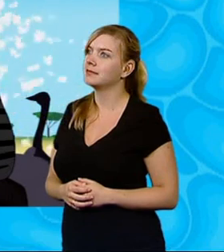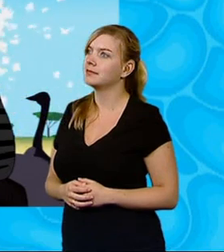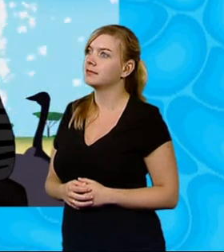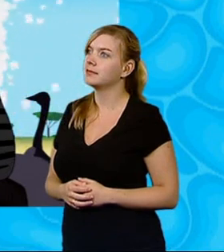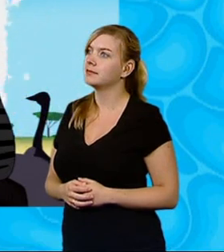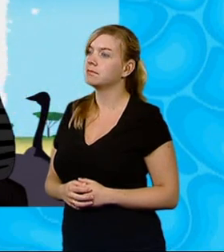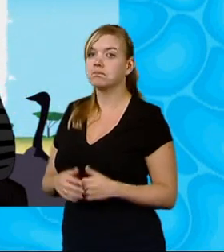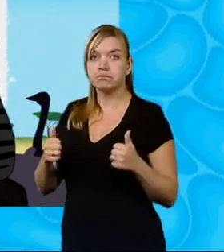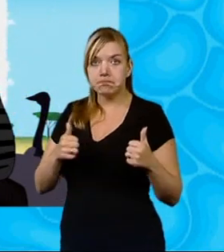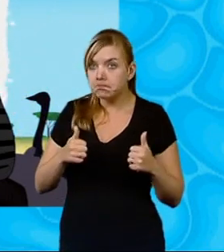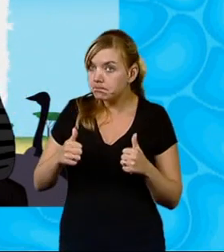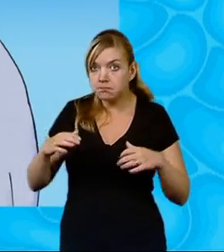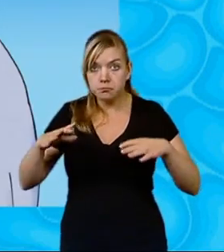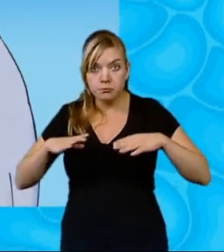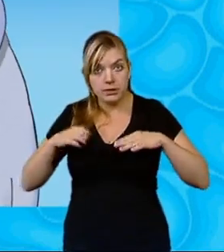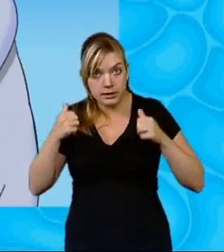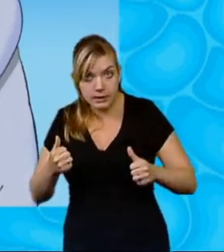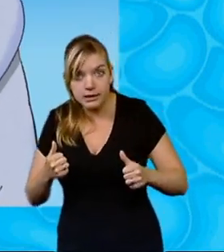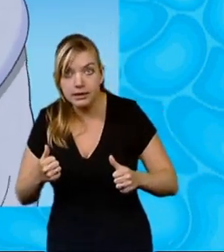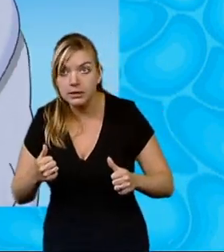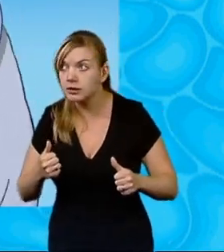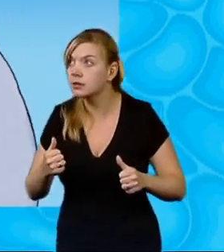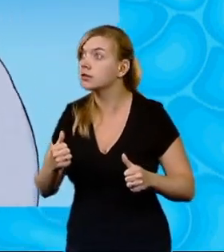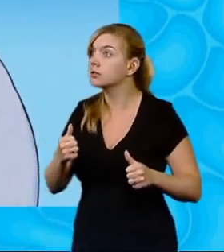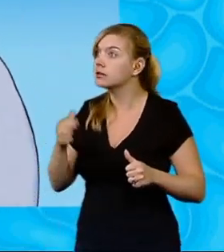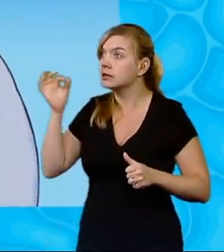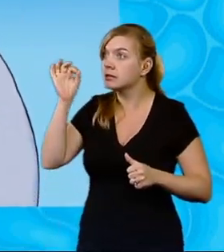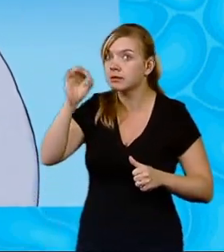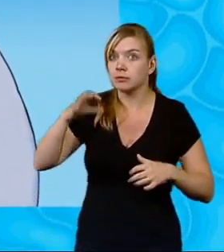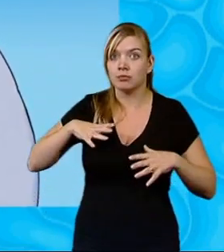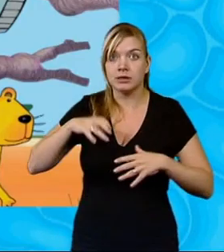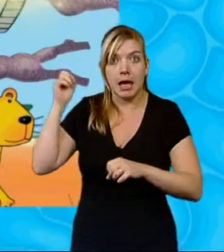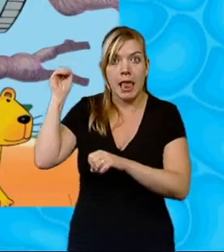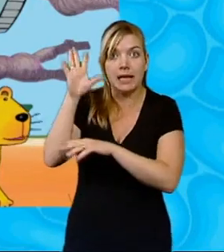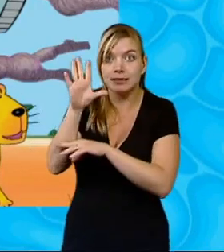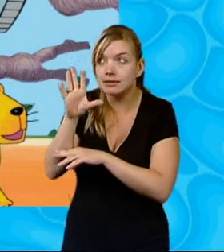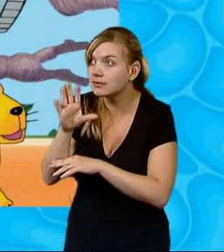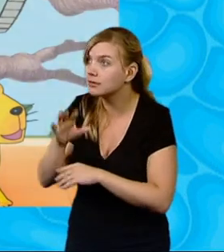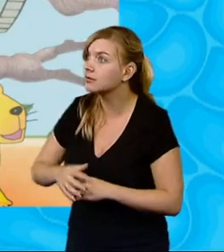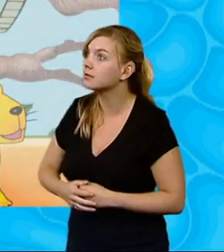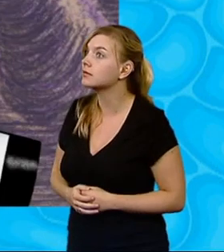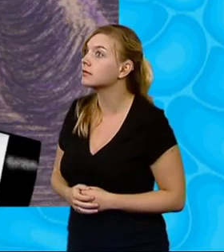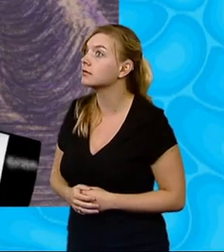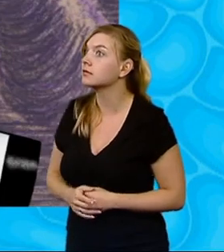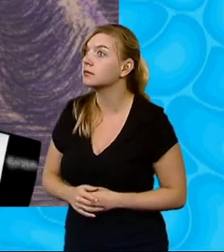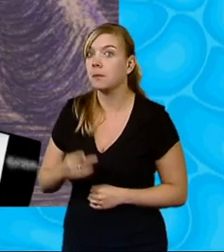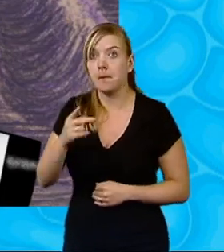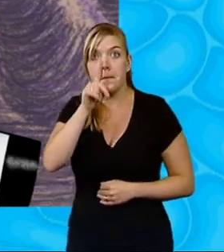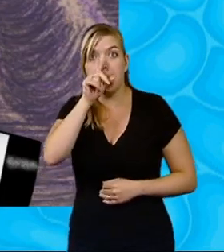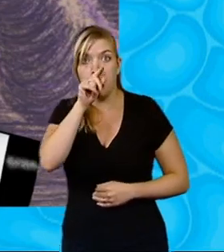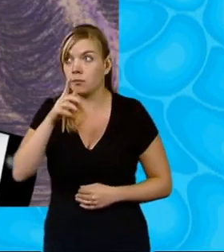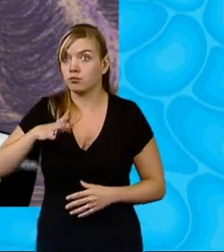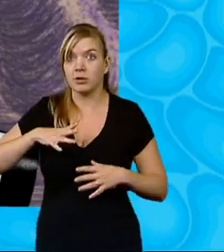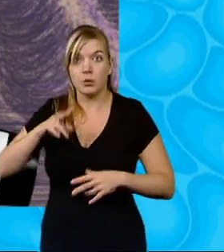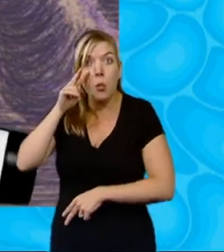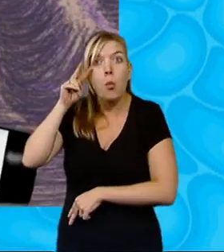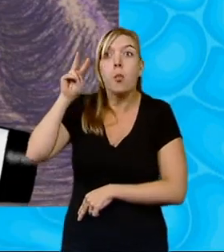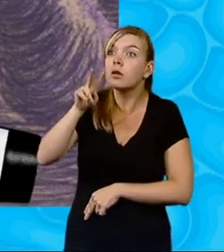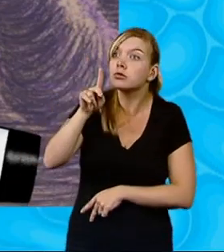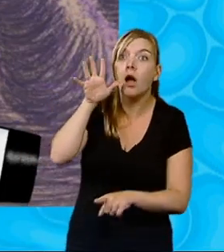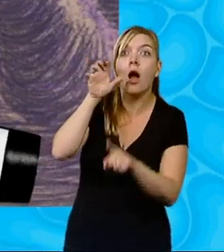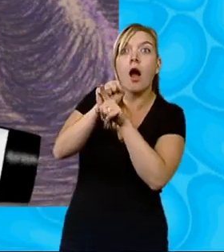Okay, everyone. Ready? Fireflies, light it up. Dib and Dab, keep your eyes open for somewhere that looks like